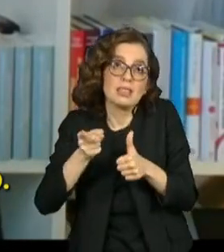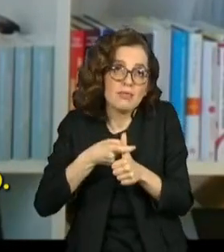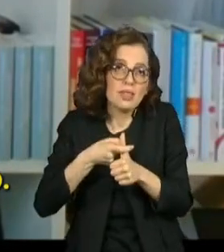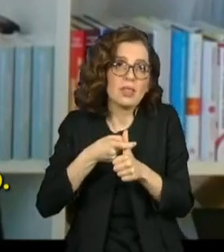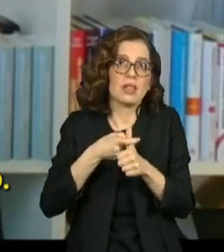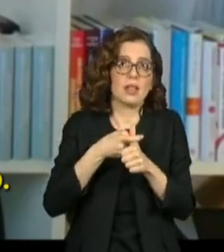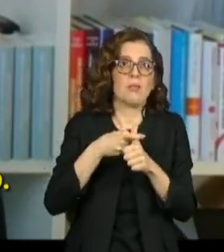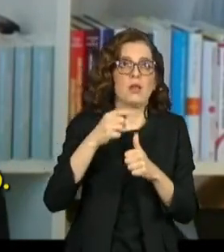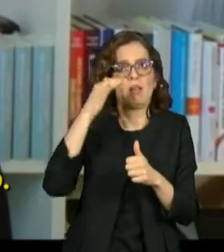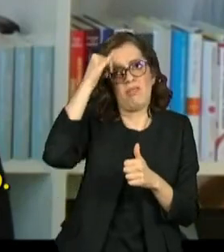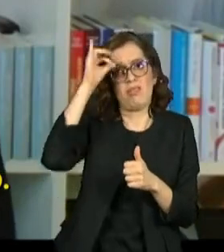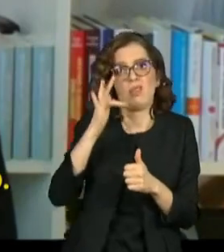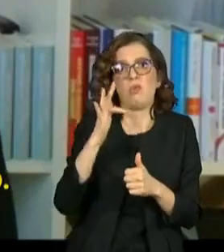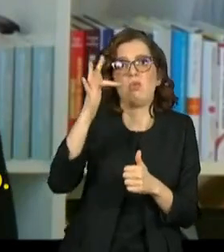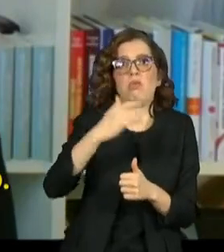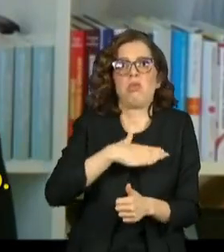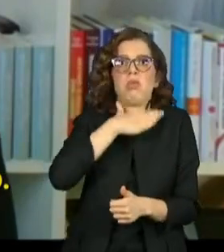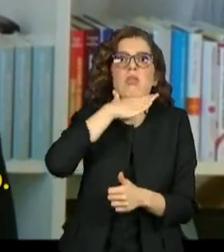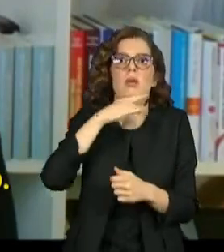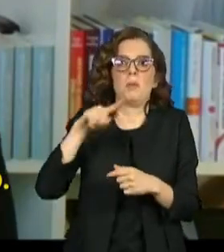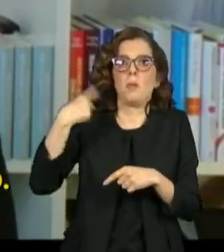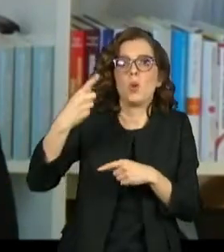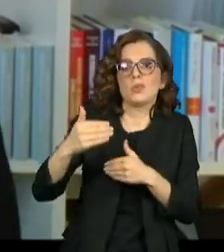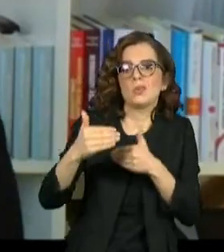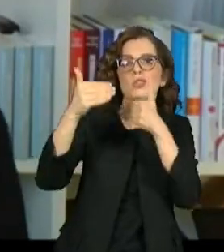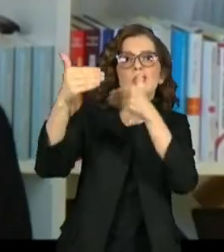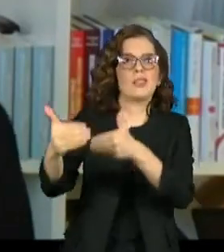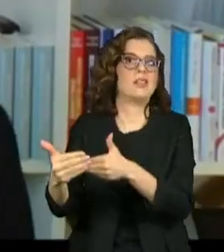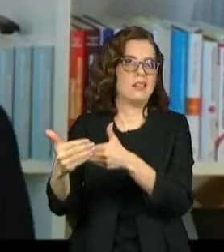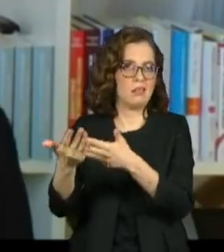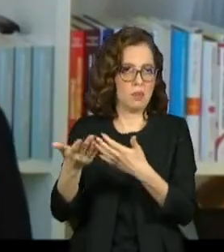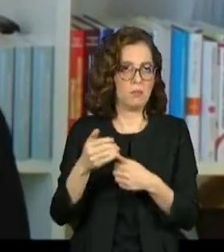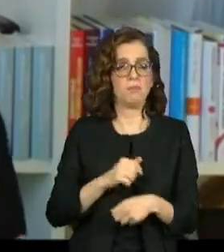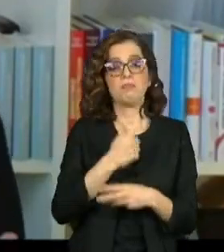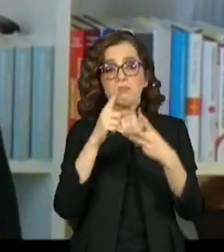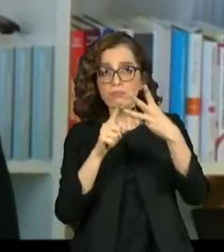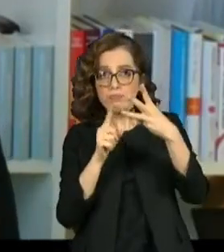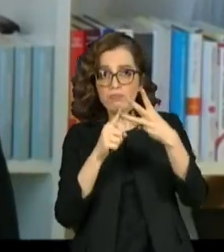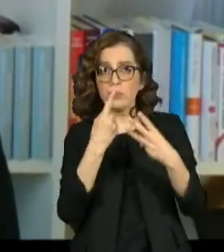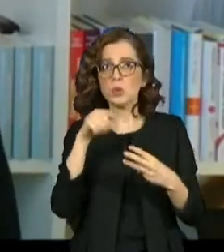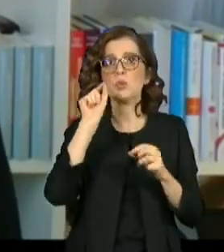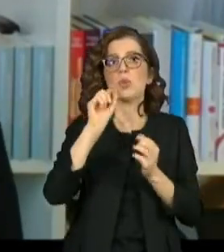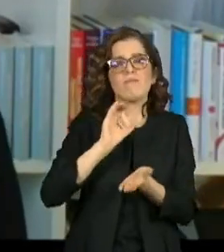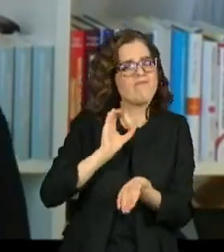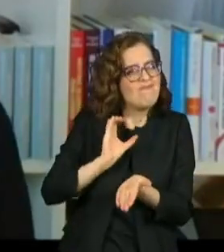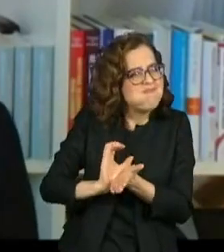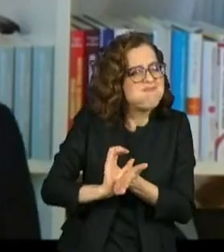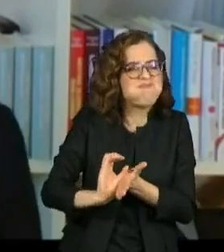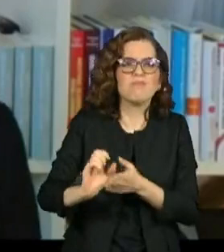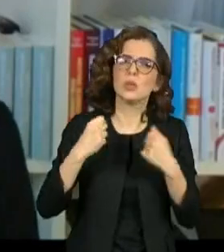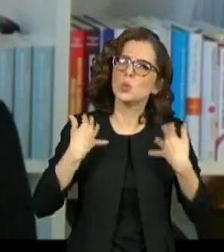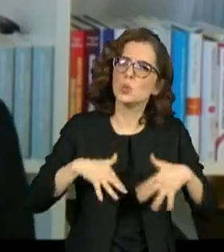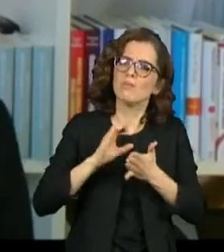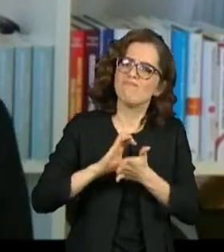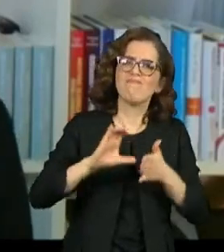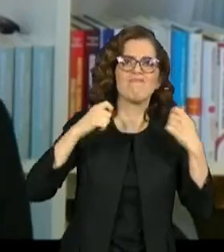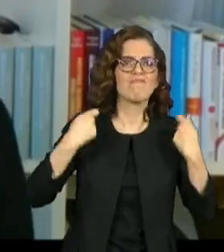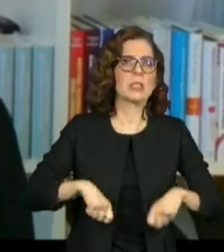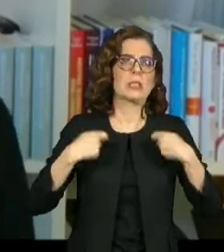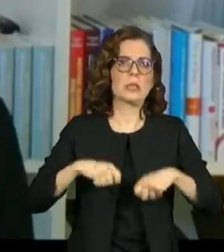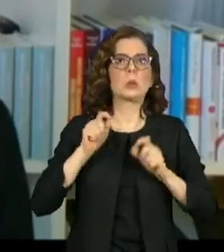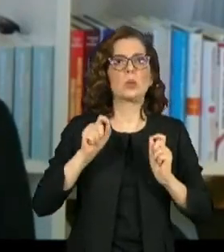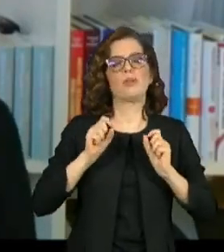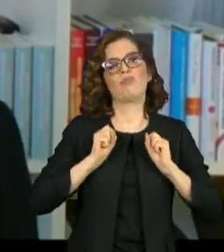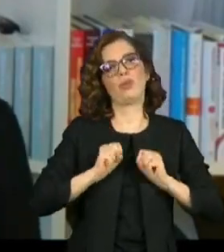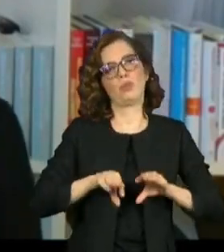leave such a huge legacy of debt for the next generation. And then finally, I think we need to invest hugely in